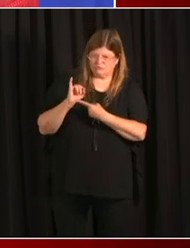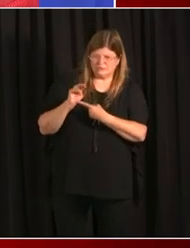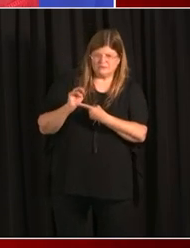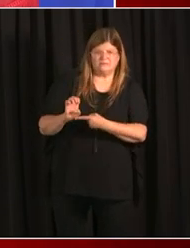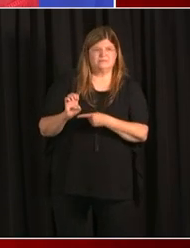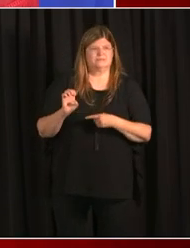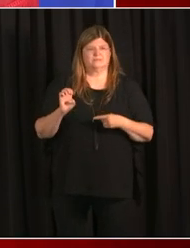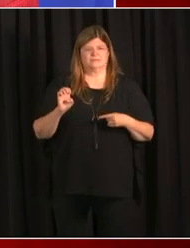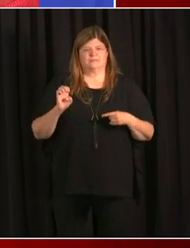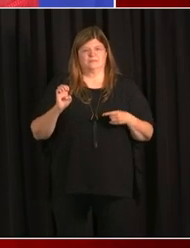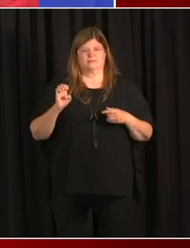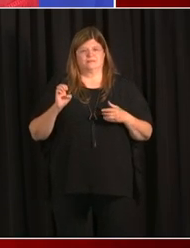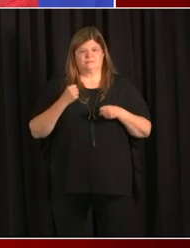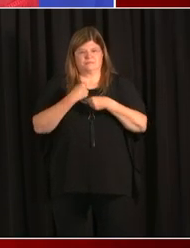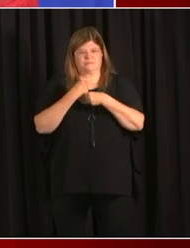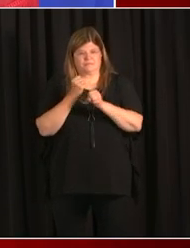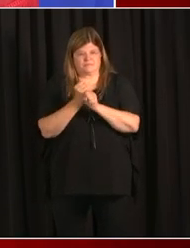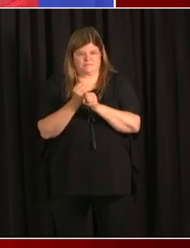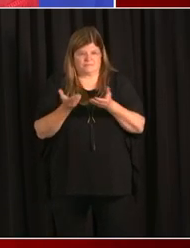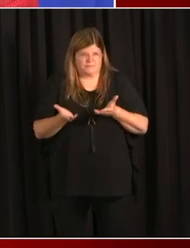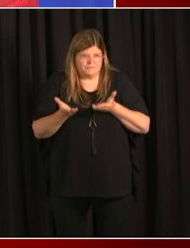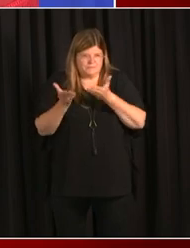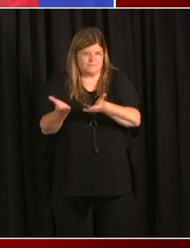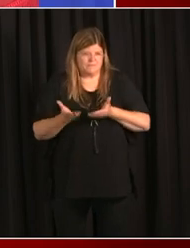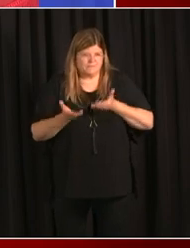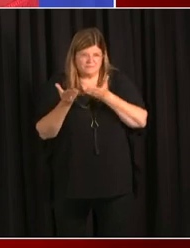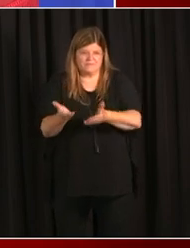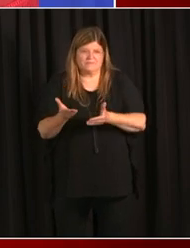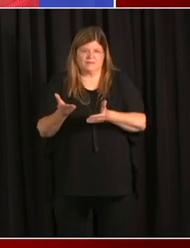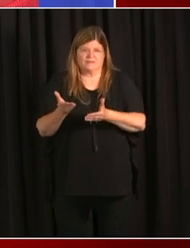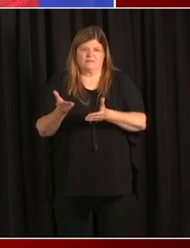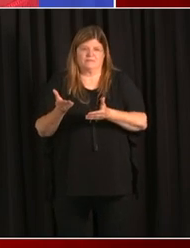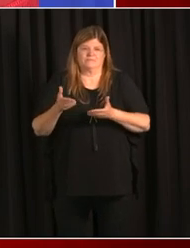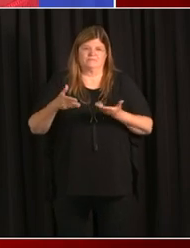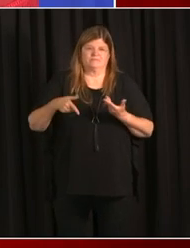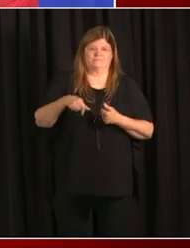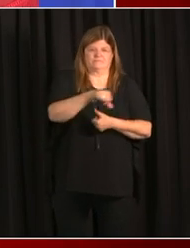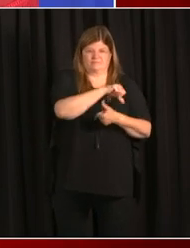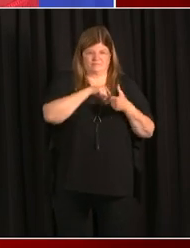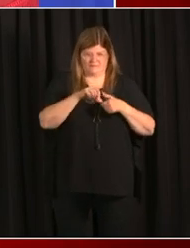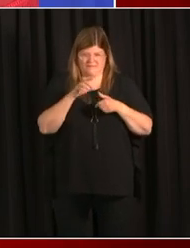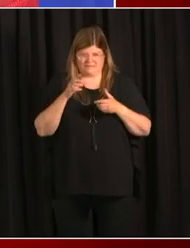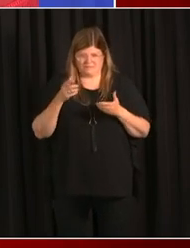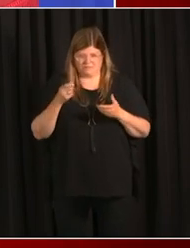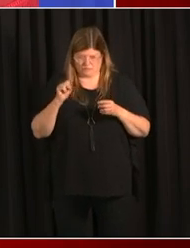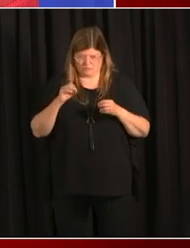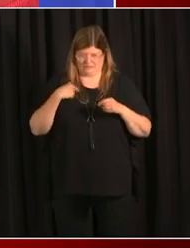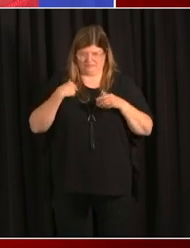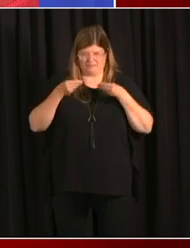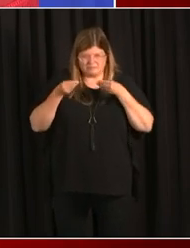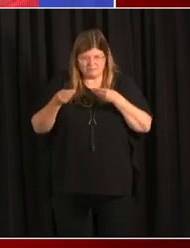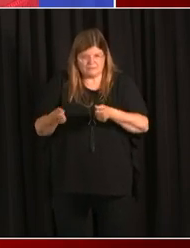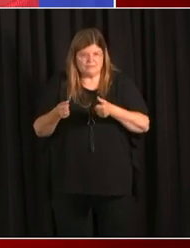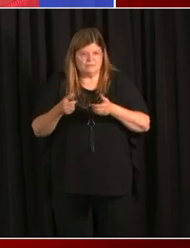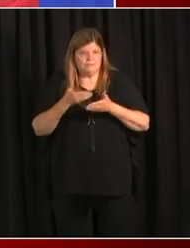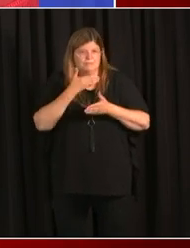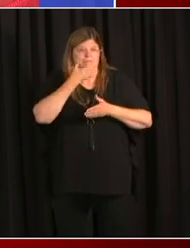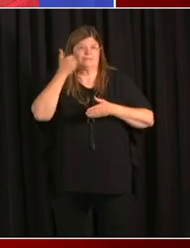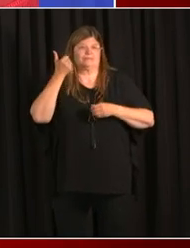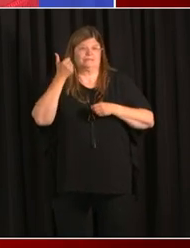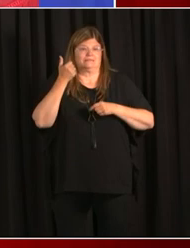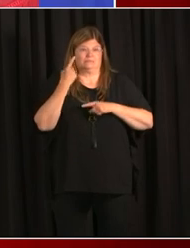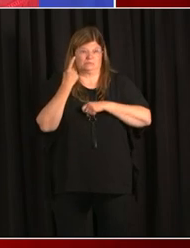and to create recommendations around dealing with that. So we spent the better part